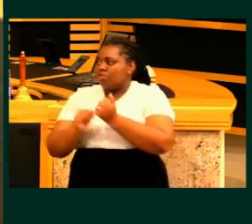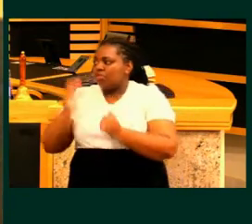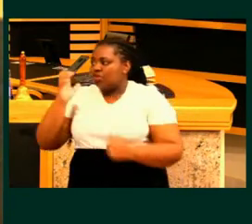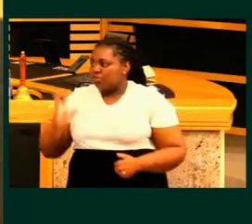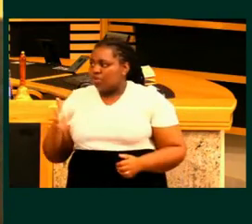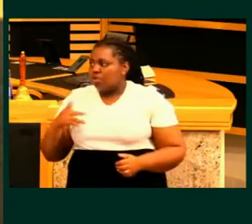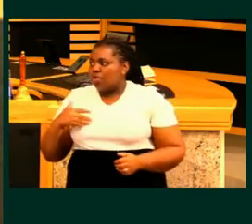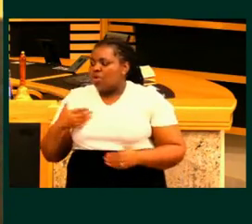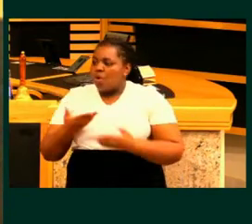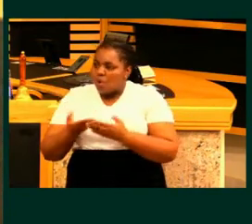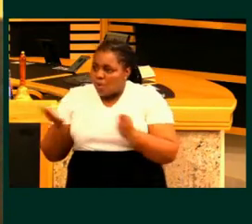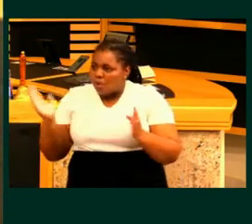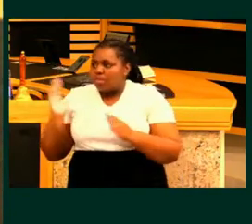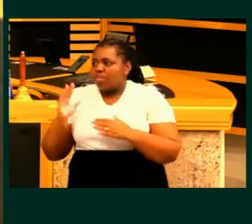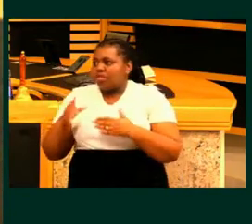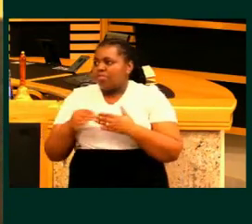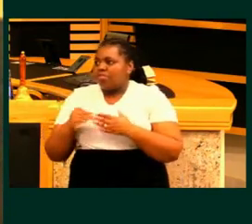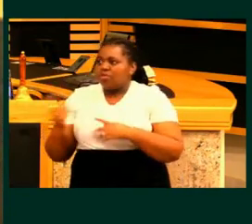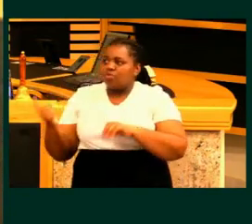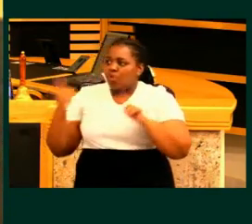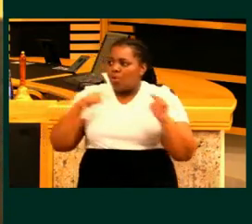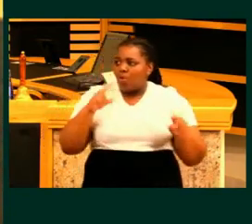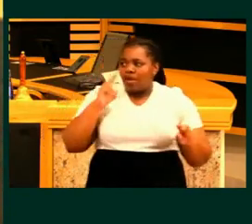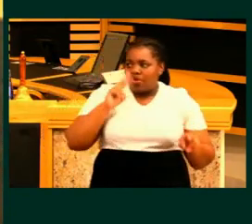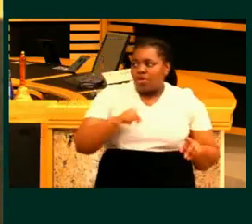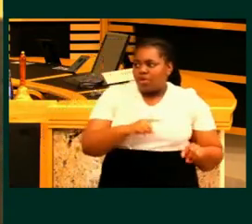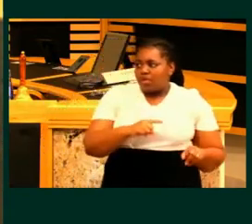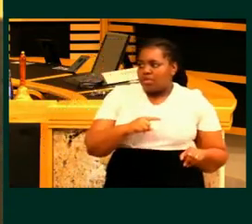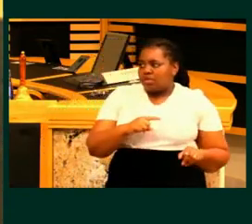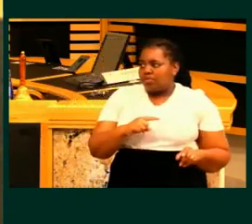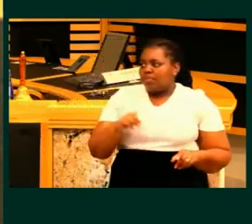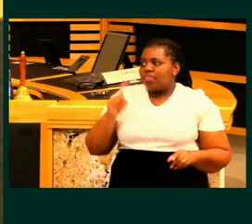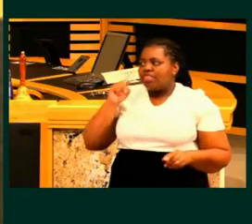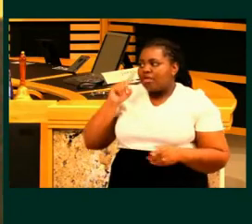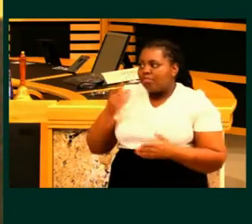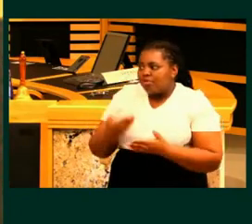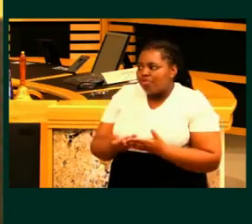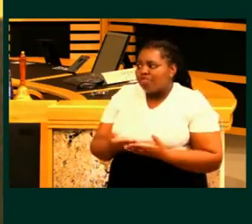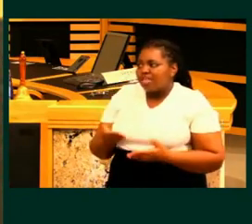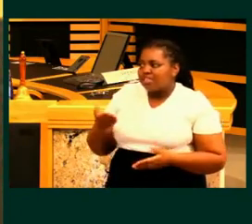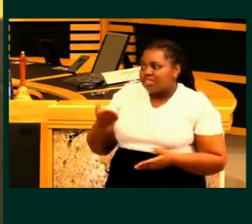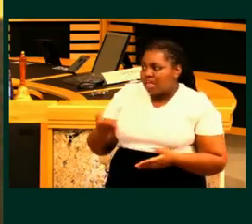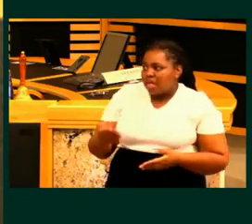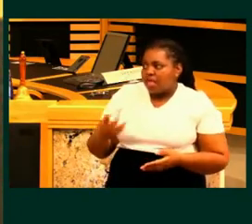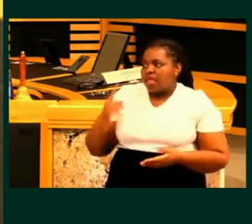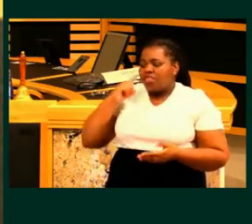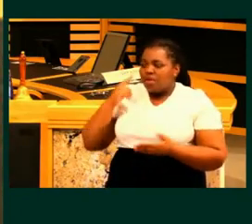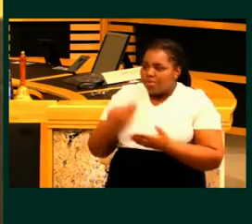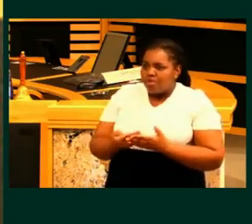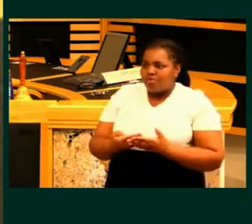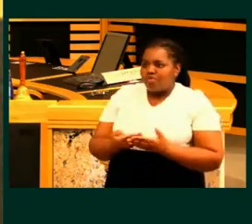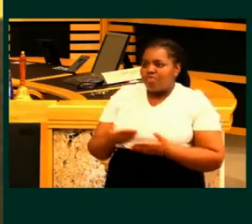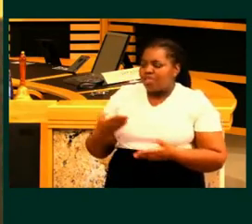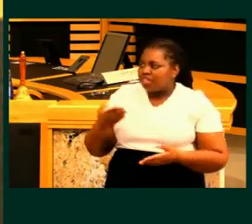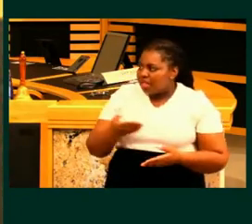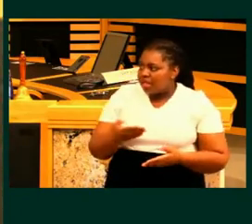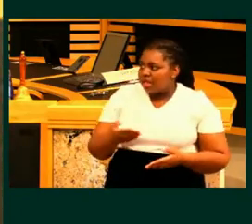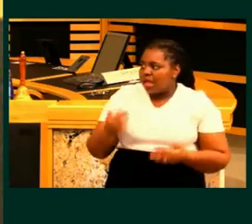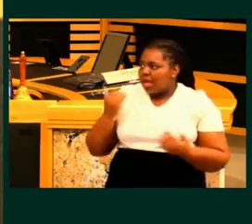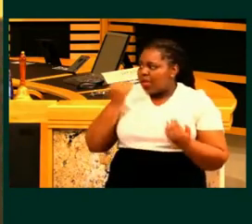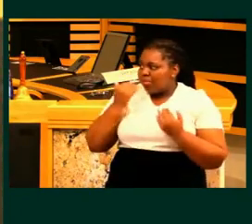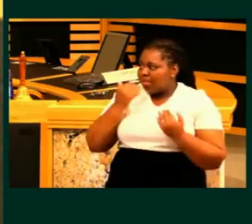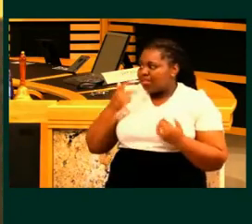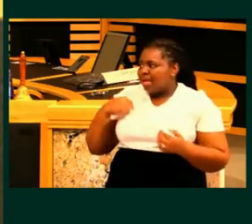invite all the members to to come and look at it the proof is there the proof is in the plastic I